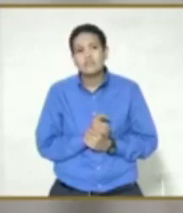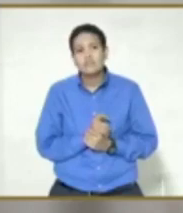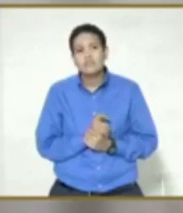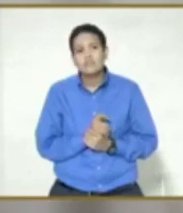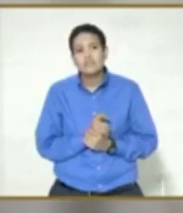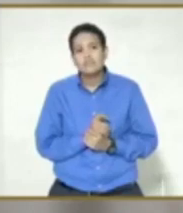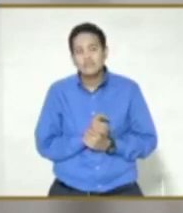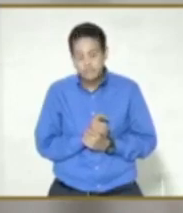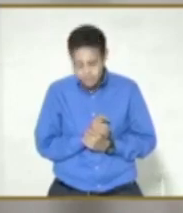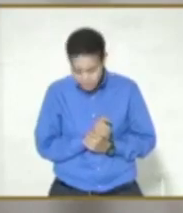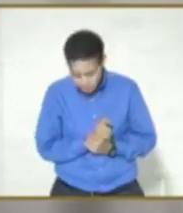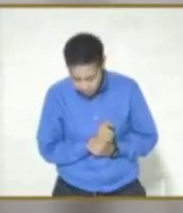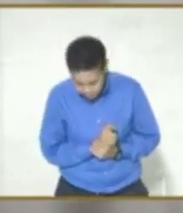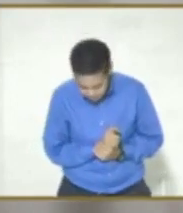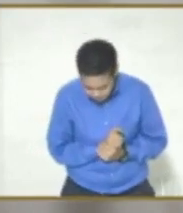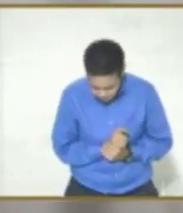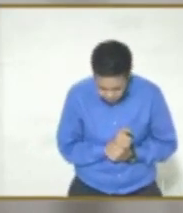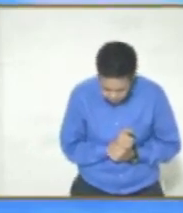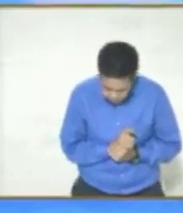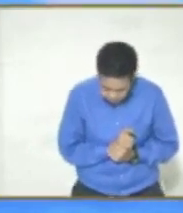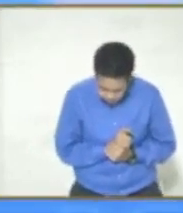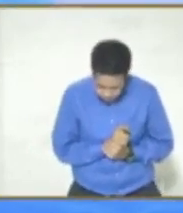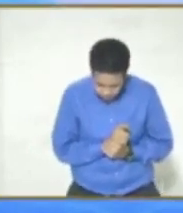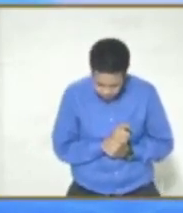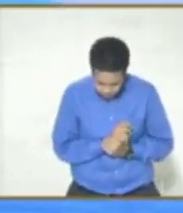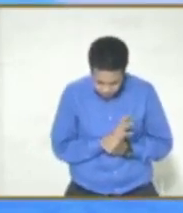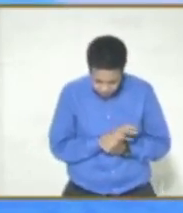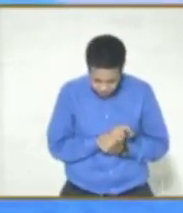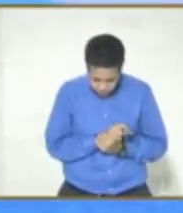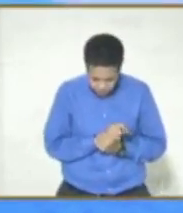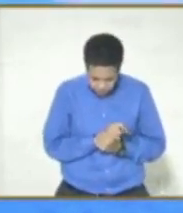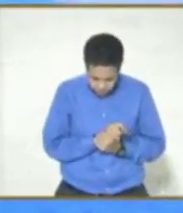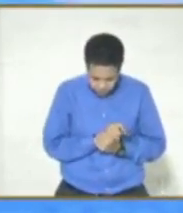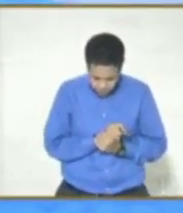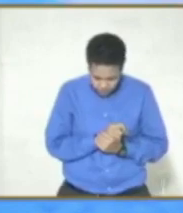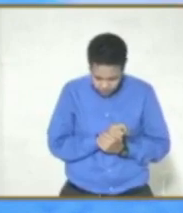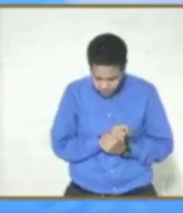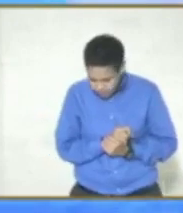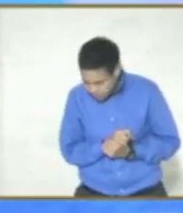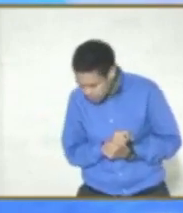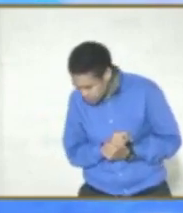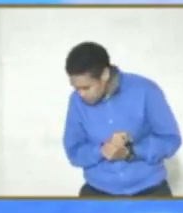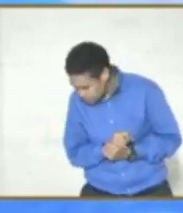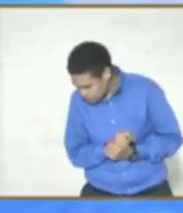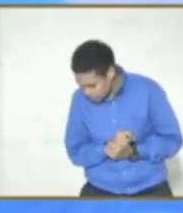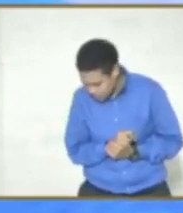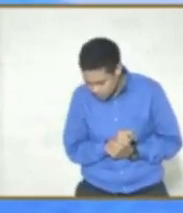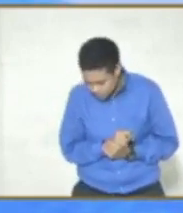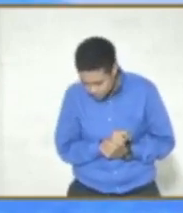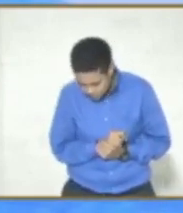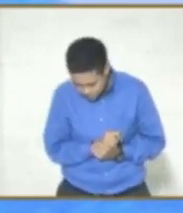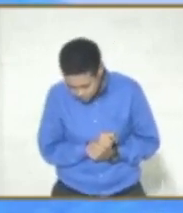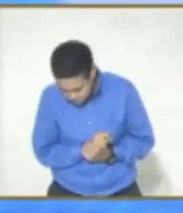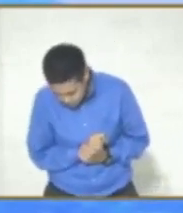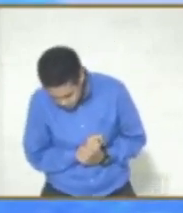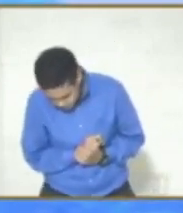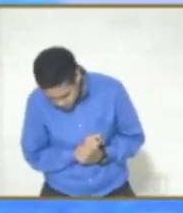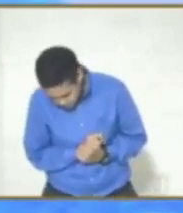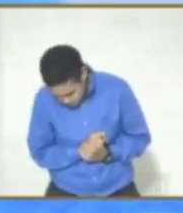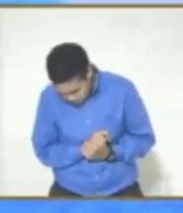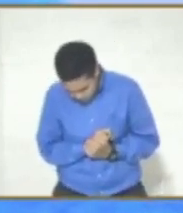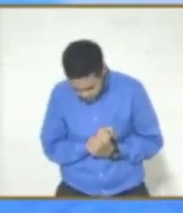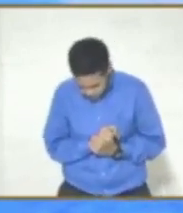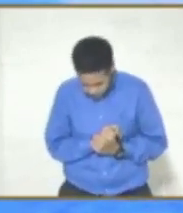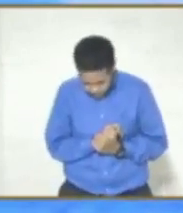question, that through the municipal corporations, if they would get in contact with the municipal corporations, and also